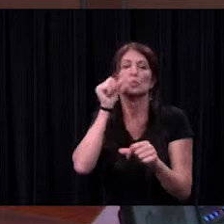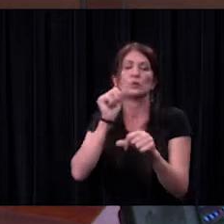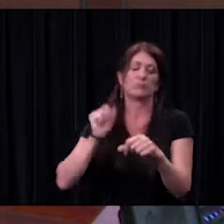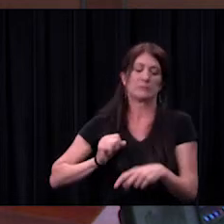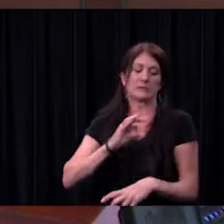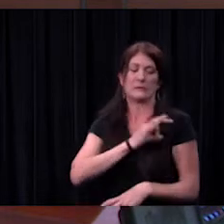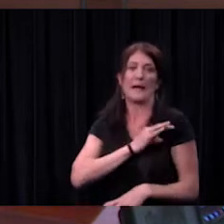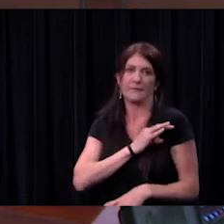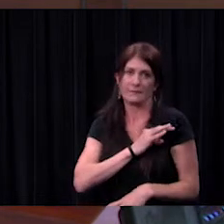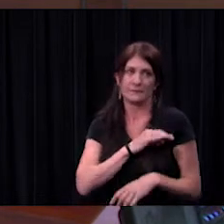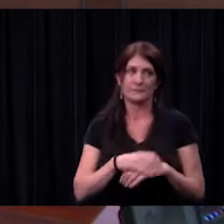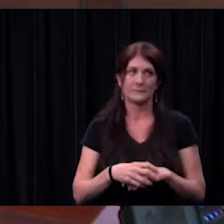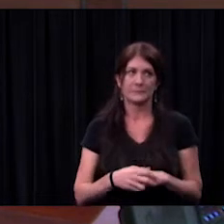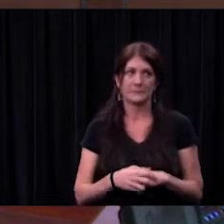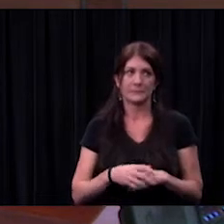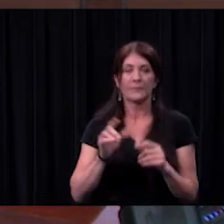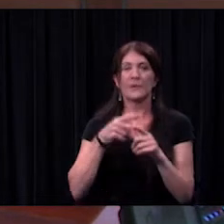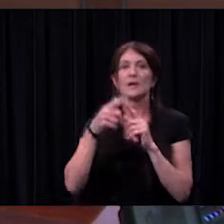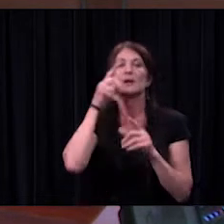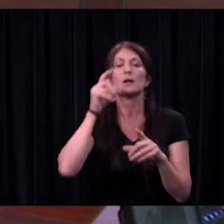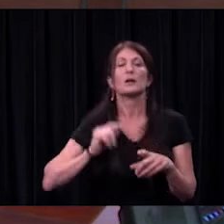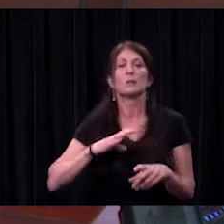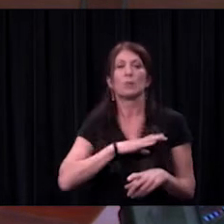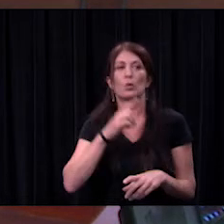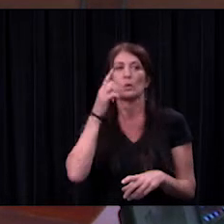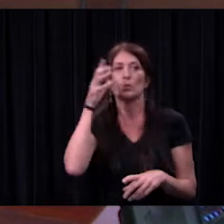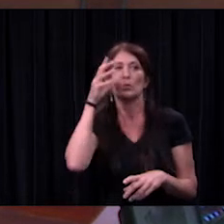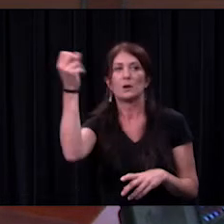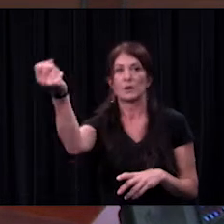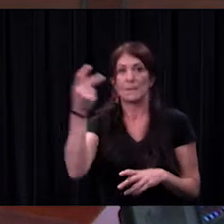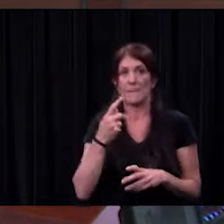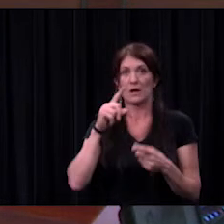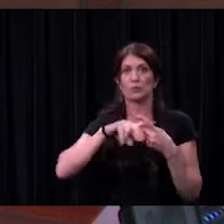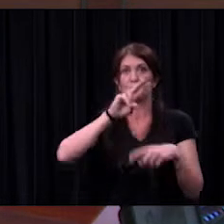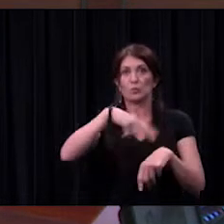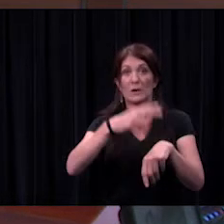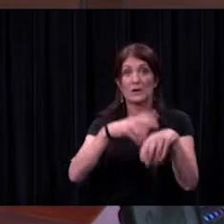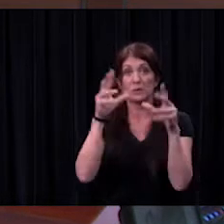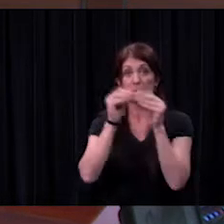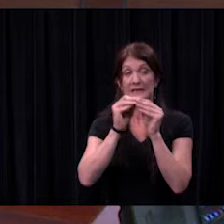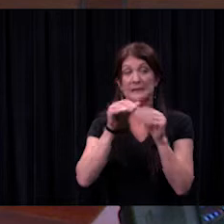COMA, and that the board return to the regular meeting at 7:05